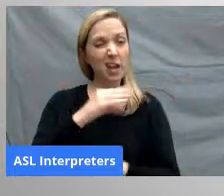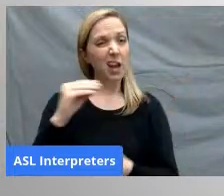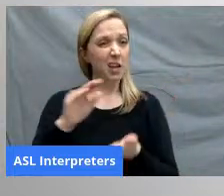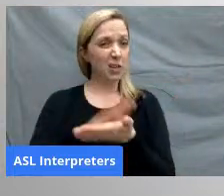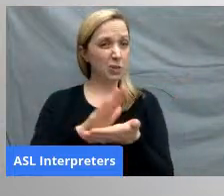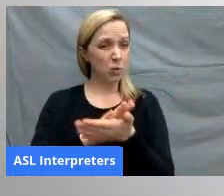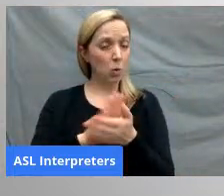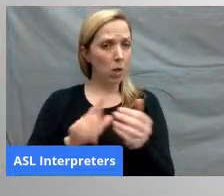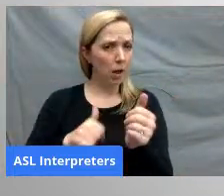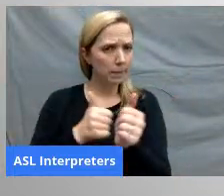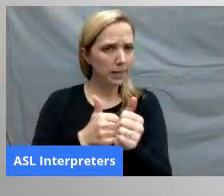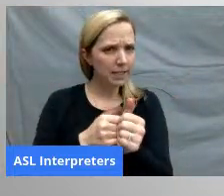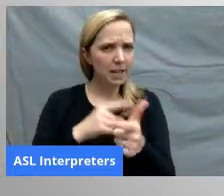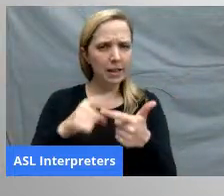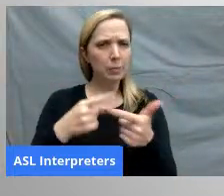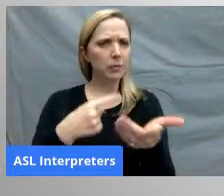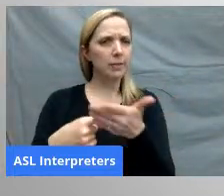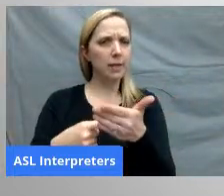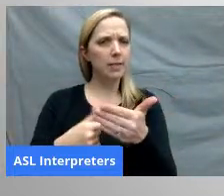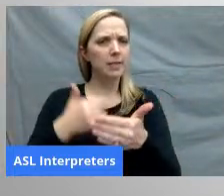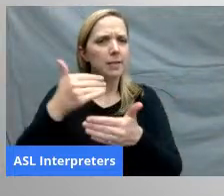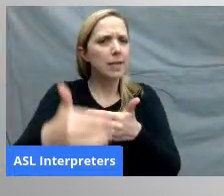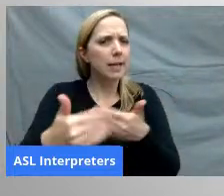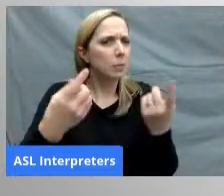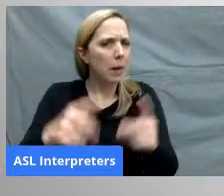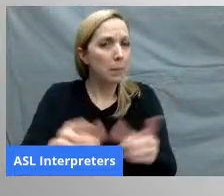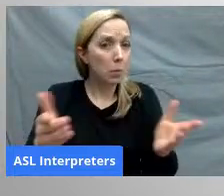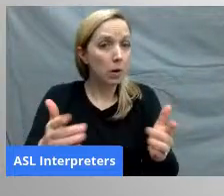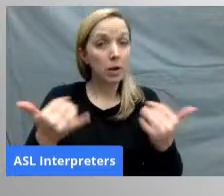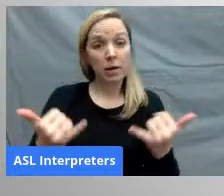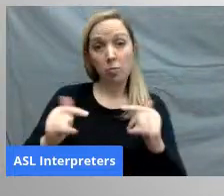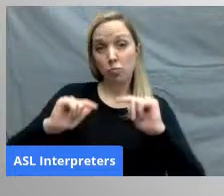next steps. So I'll turn it over to you, Nurse Amy.